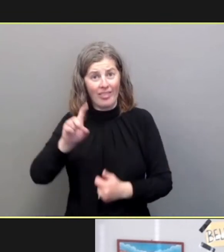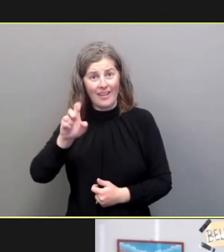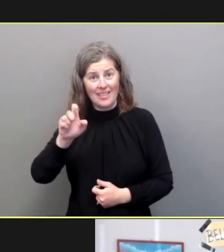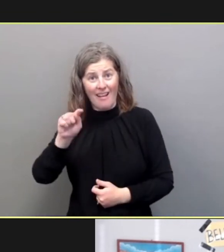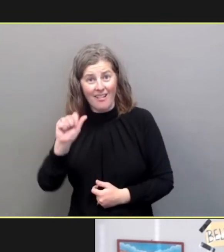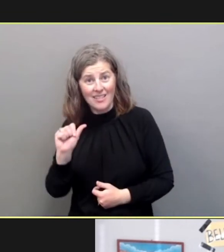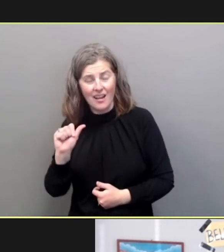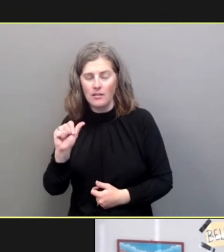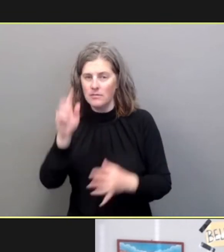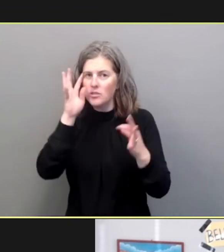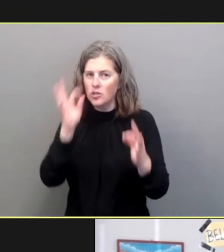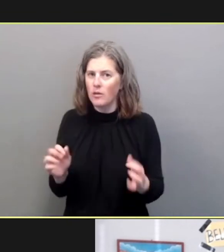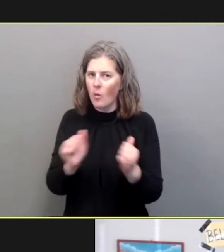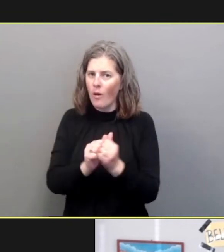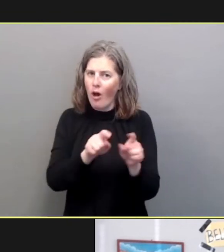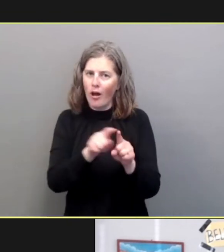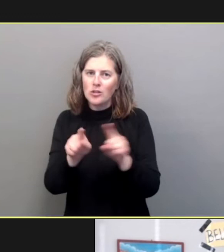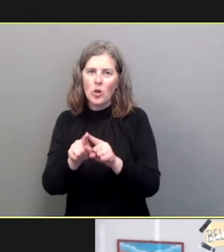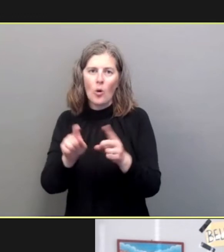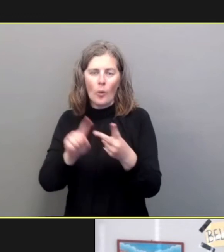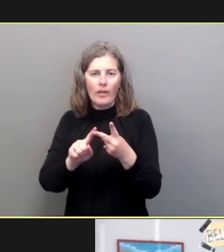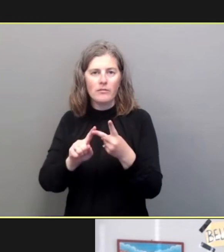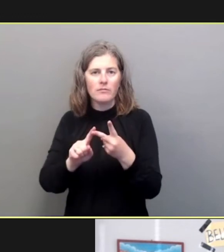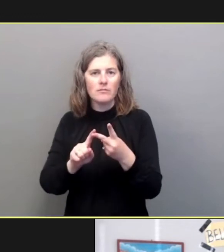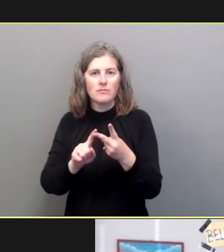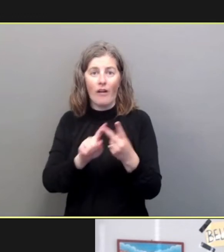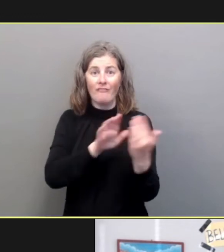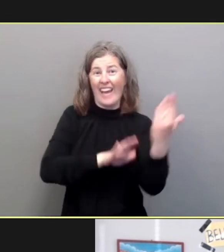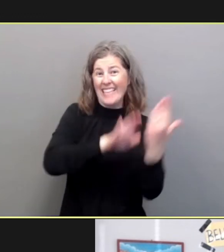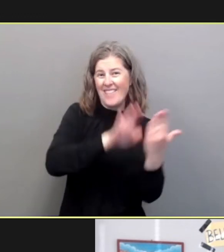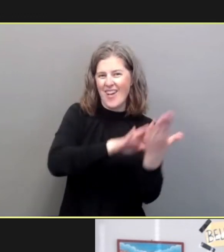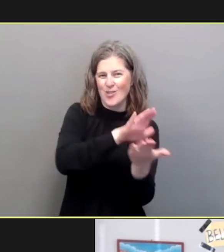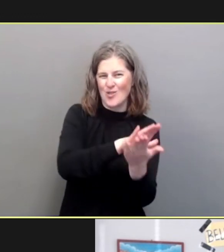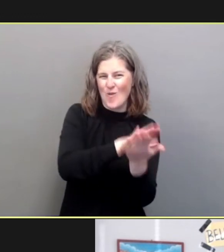and certainly also with the resumption of in-person school,